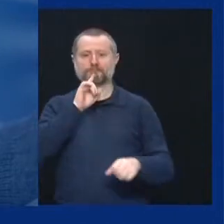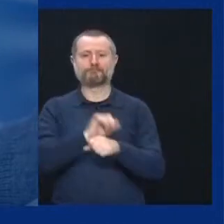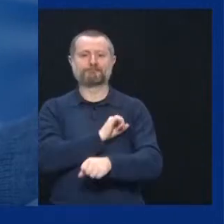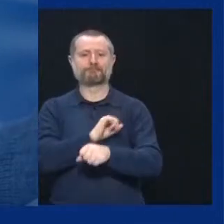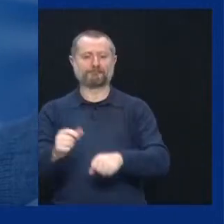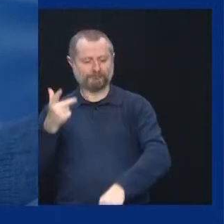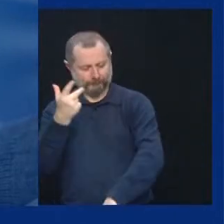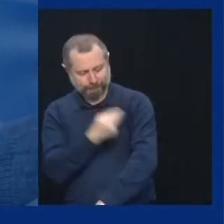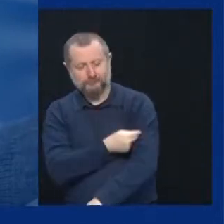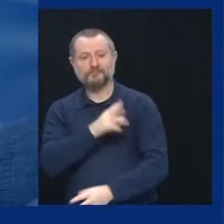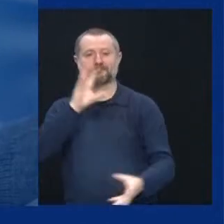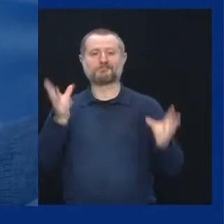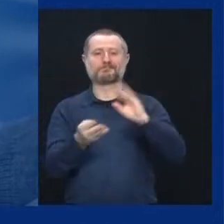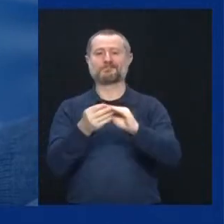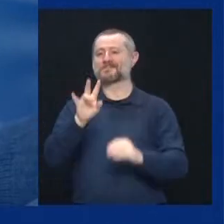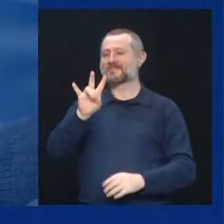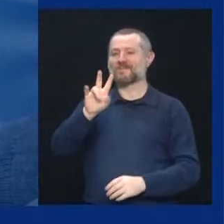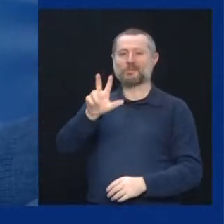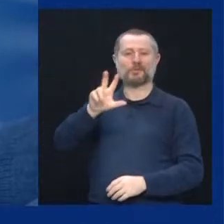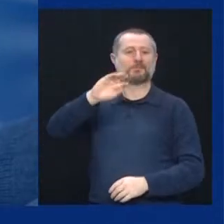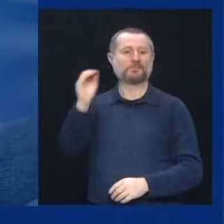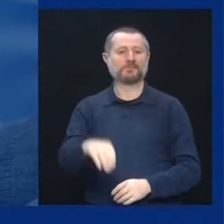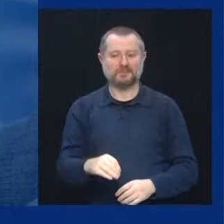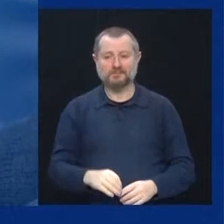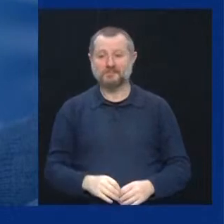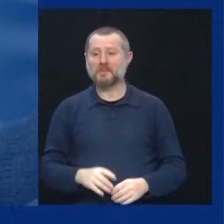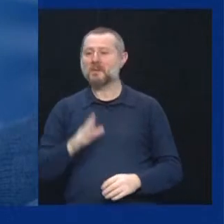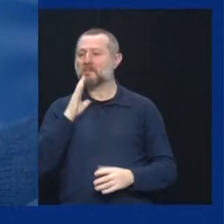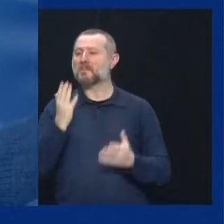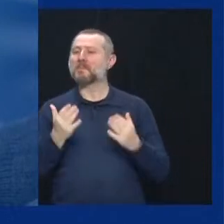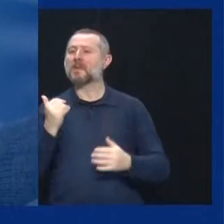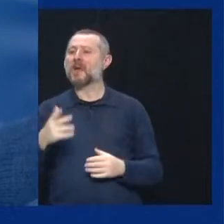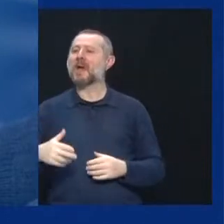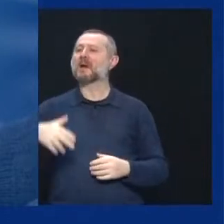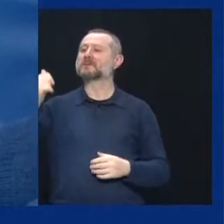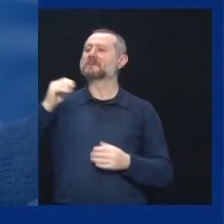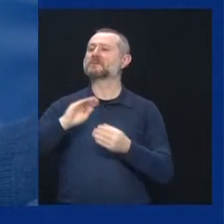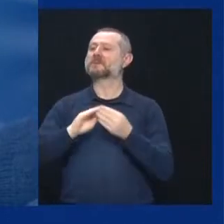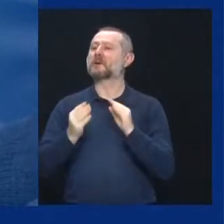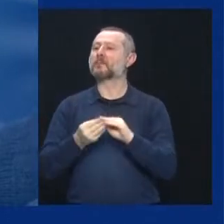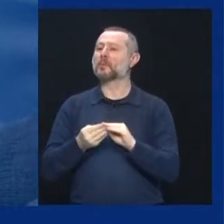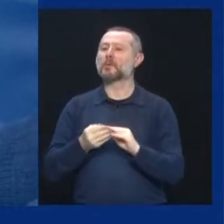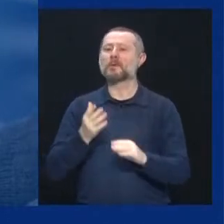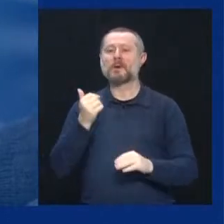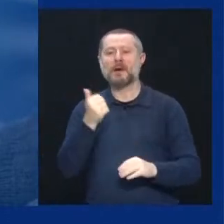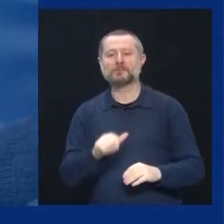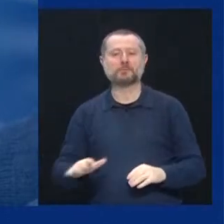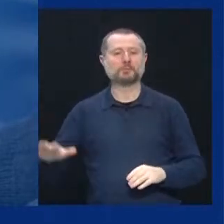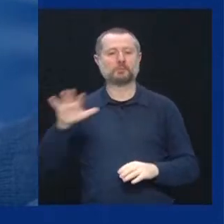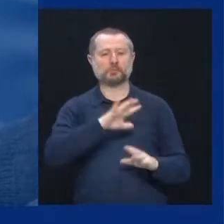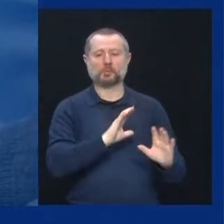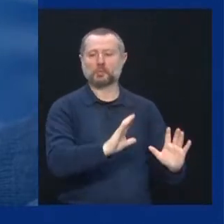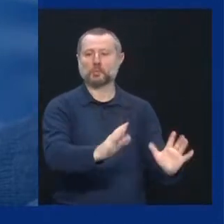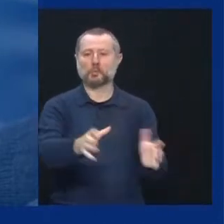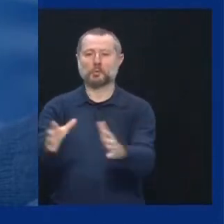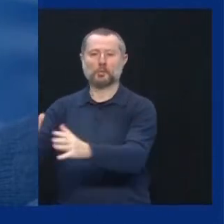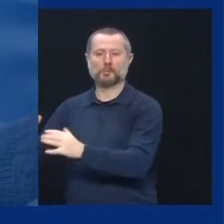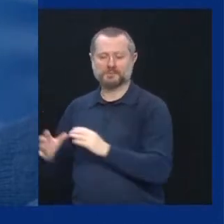vaccine, which is probably the highest number we have of any subgroup, if you